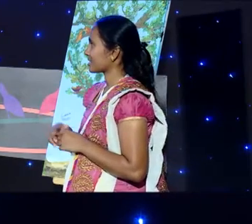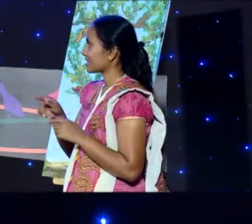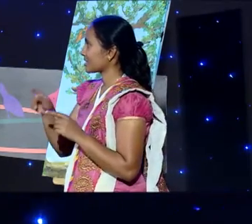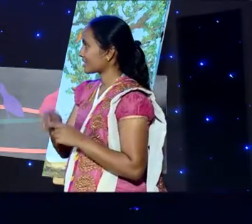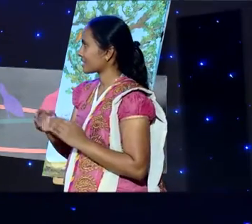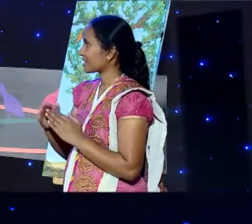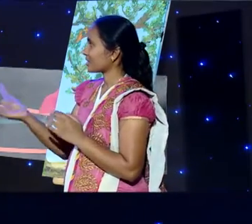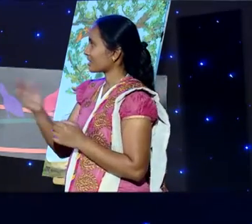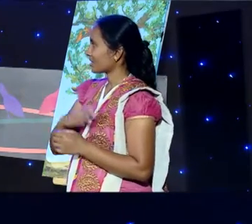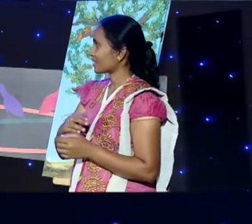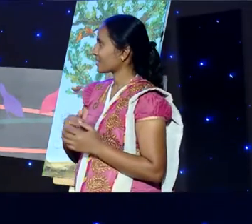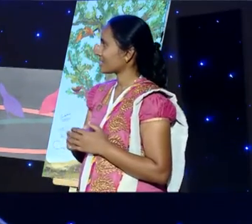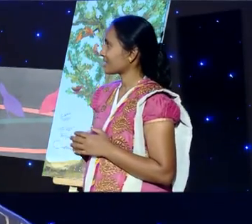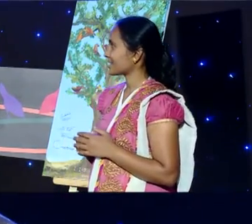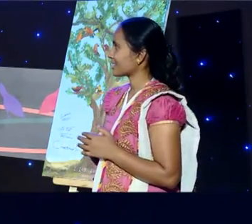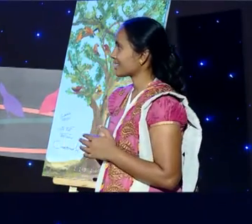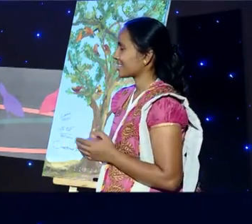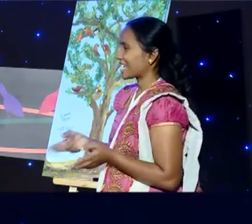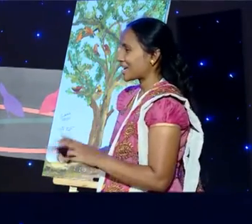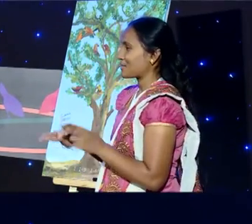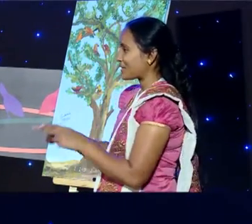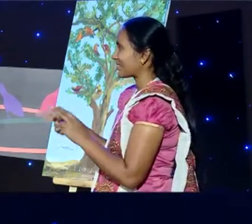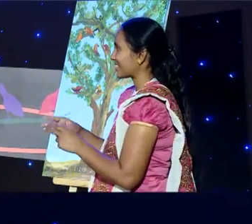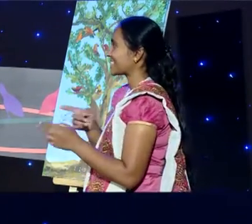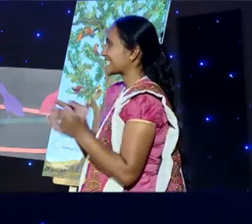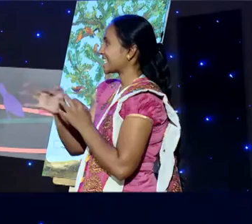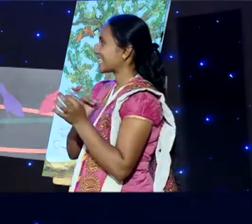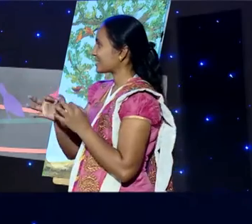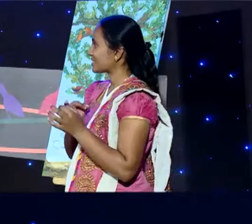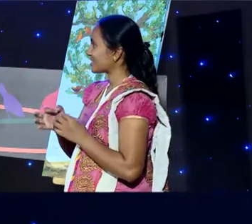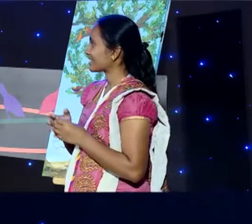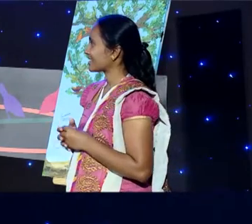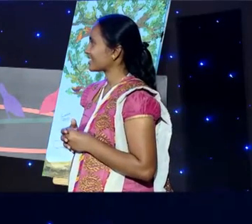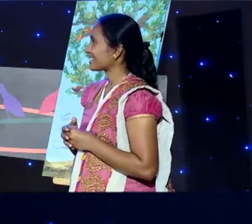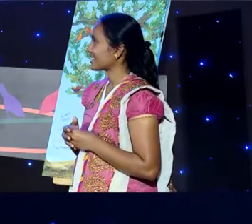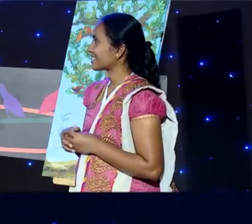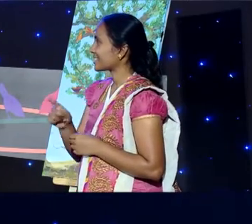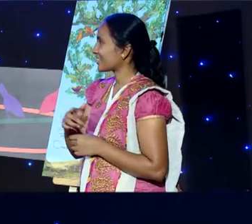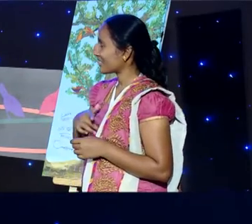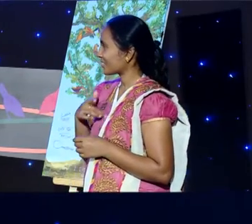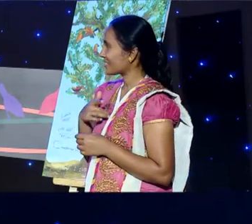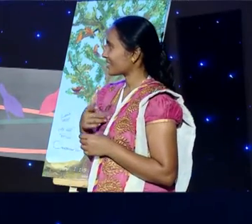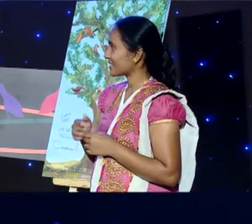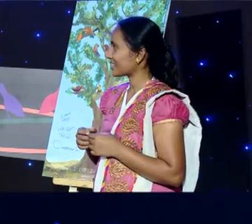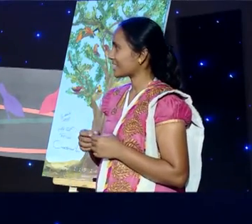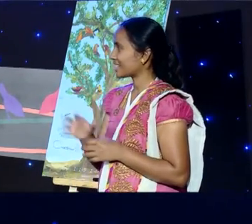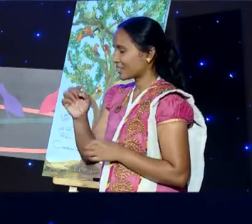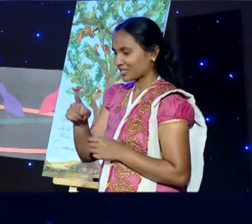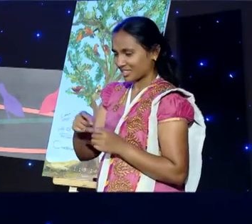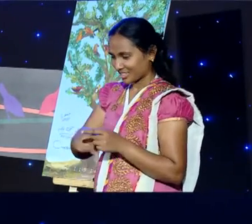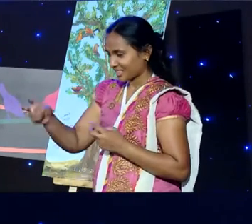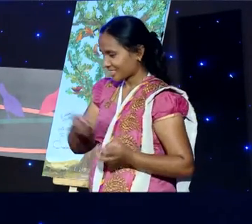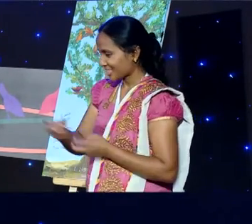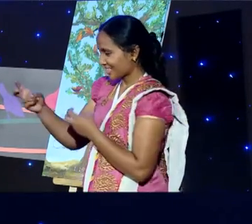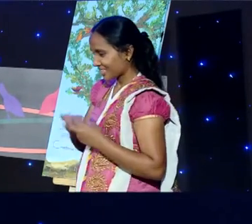And you come home and you're like, oh God, you know, this happens in India, like all this. And you're justified in feeling that. Like, if I want to go from here to there, it would be